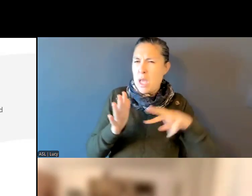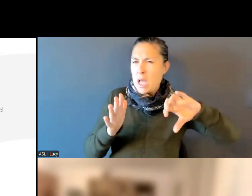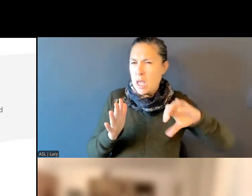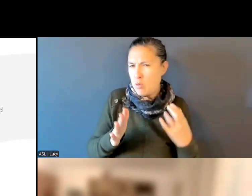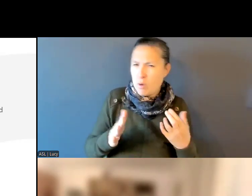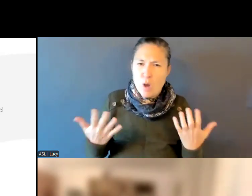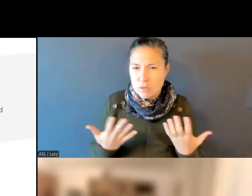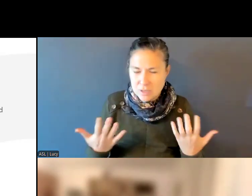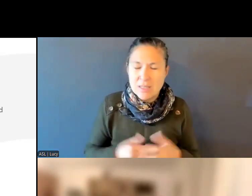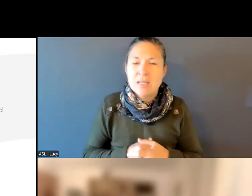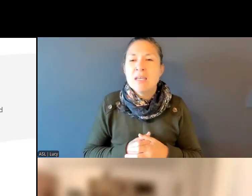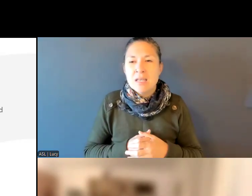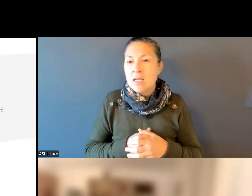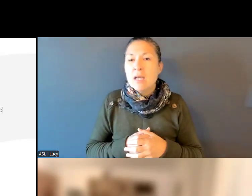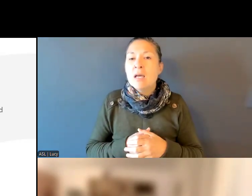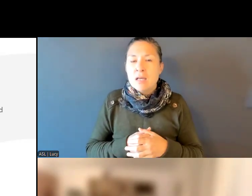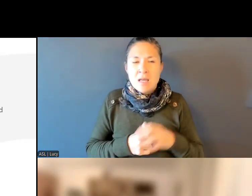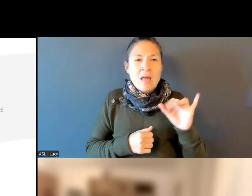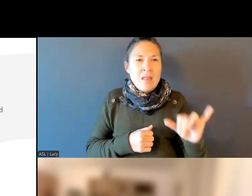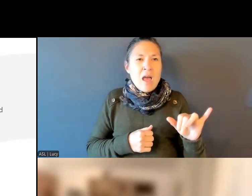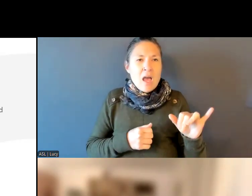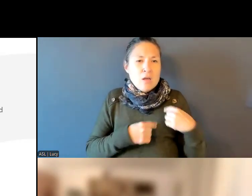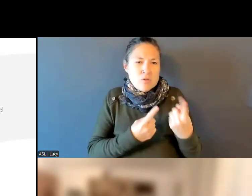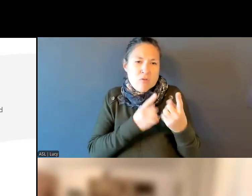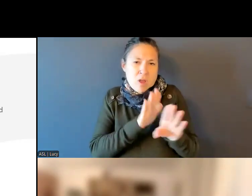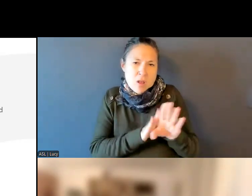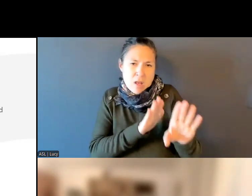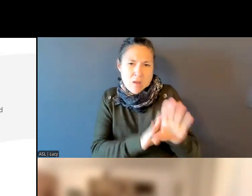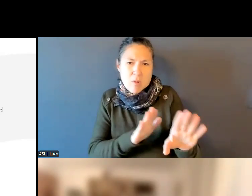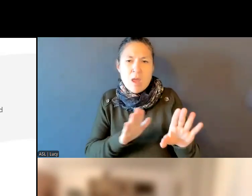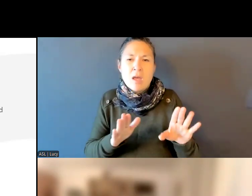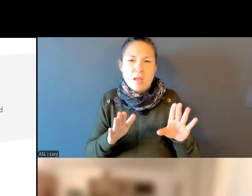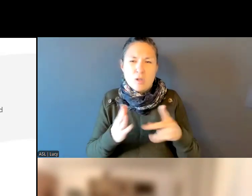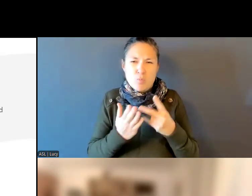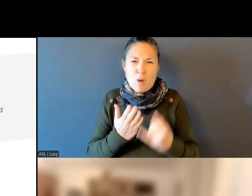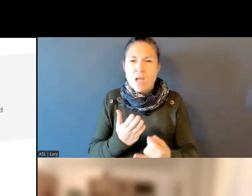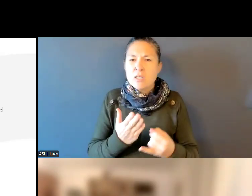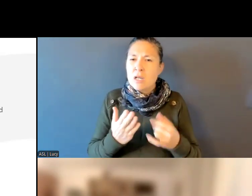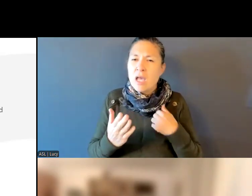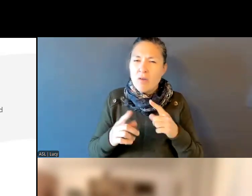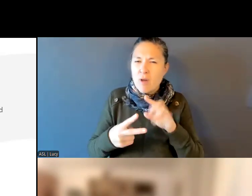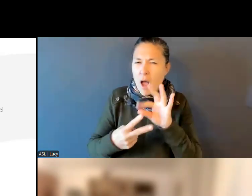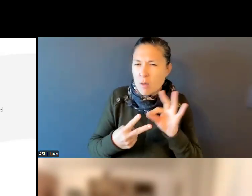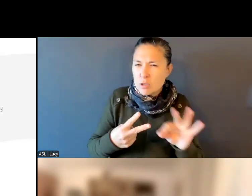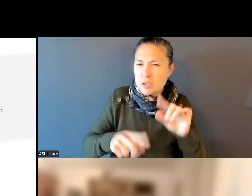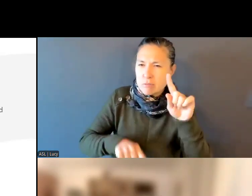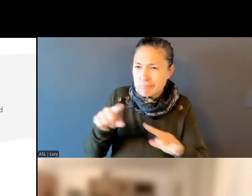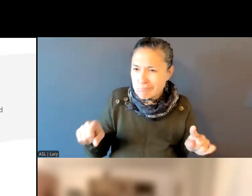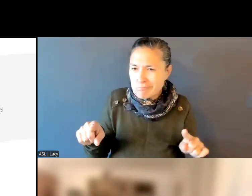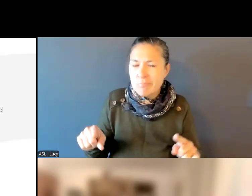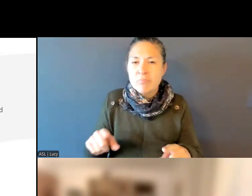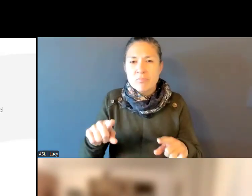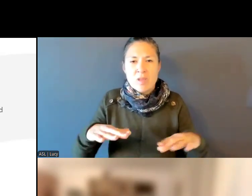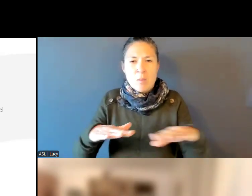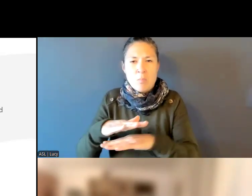and that's something we've been developing further in this project with multiple options. Here's a basic definition on